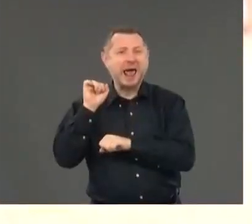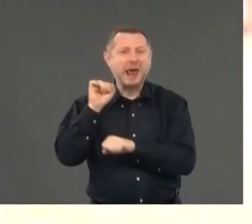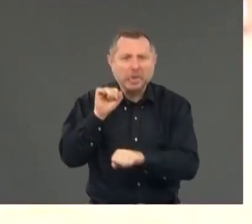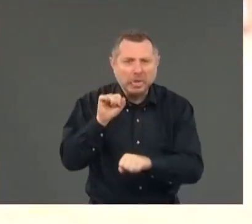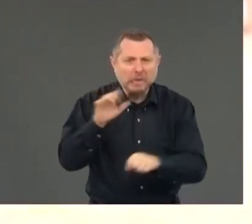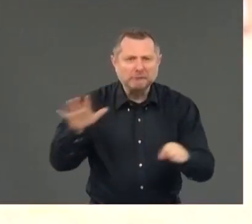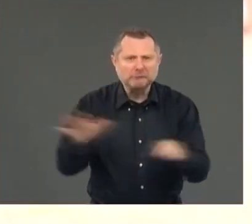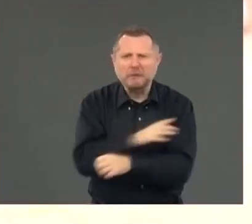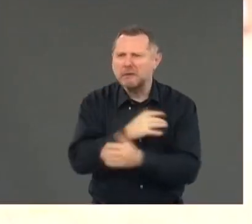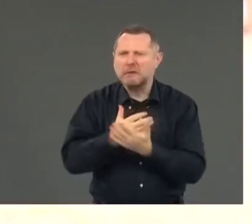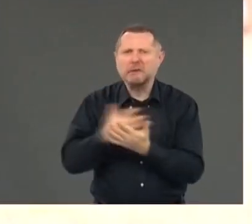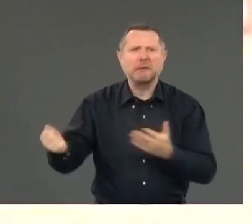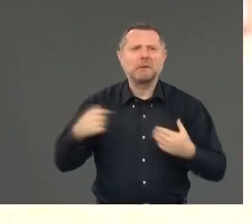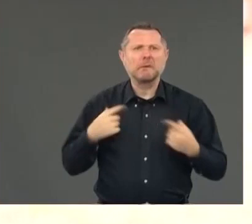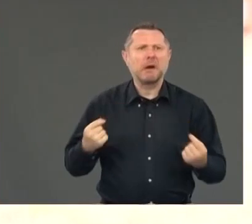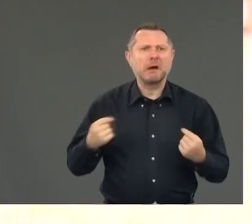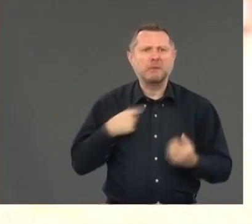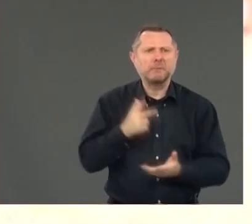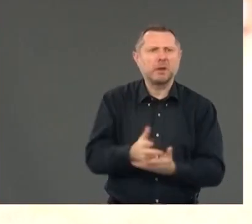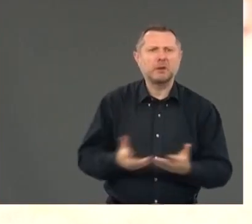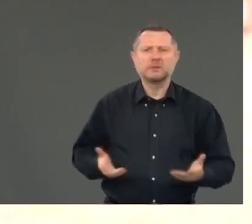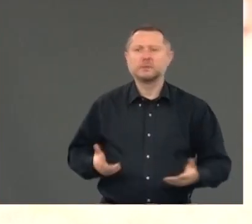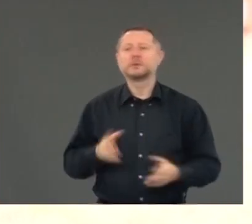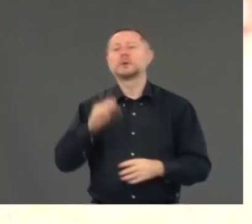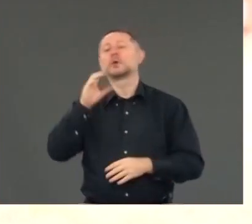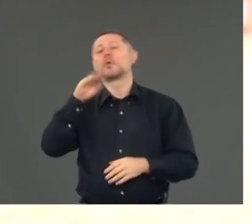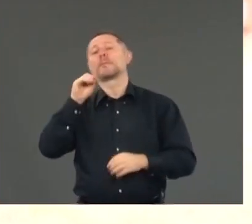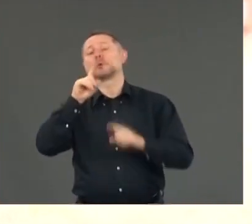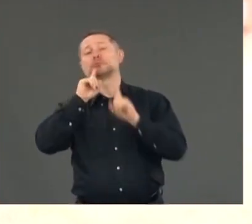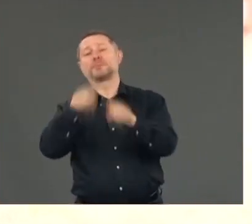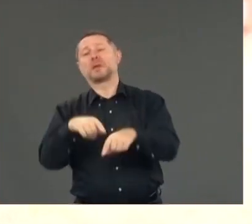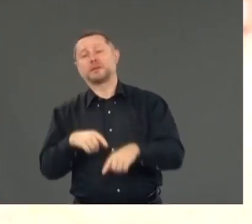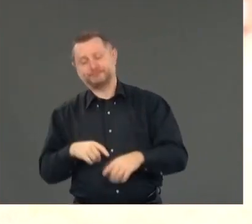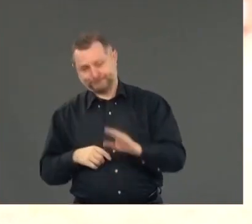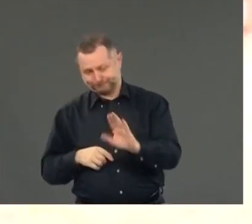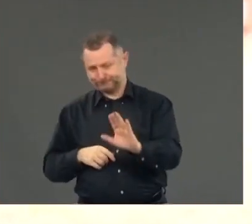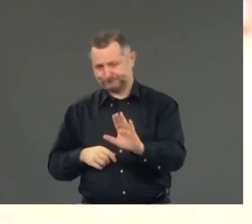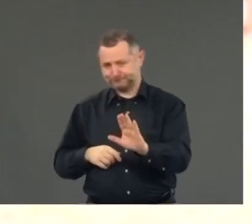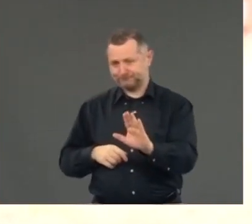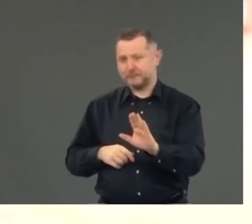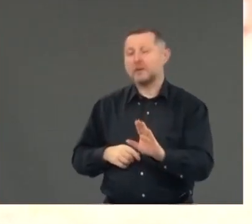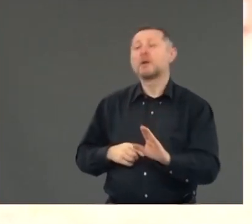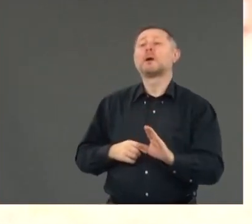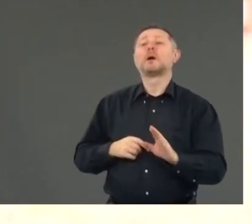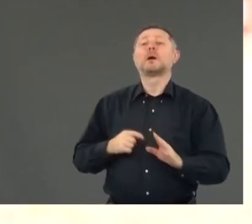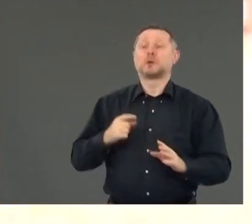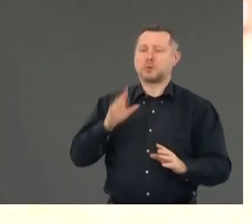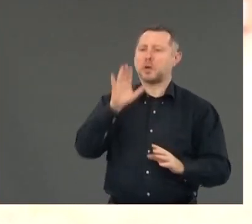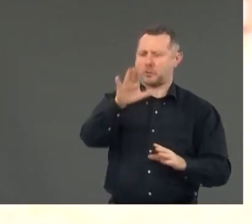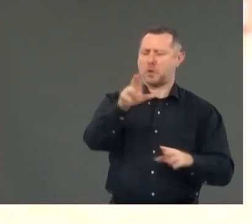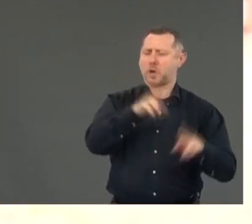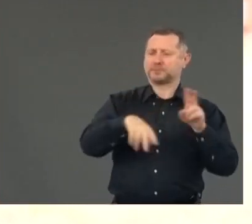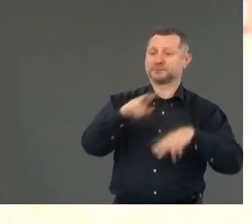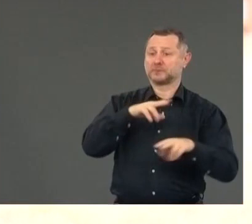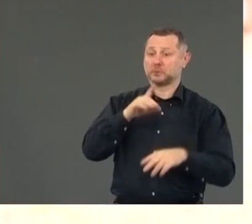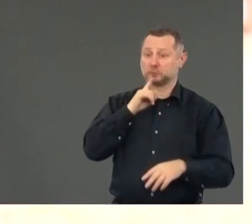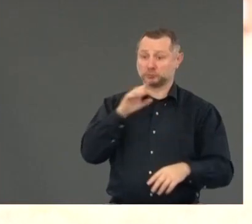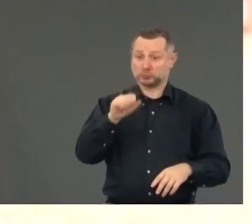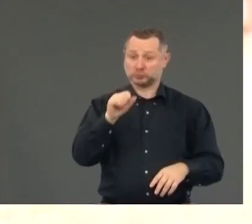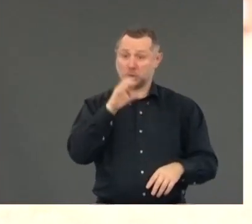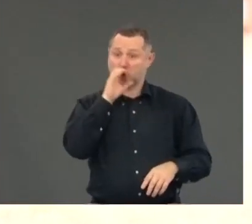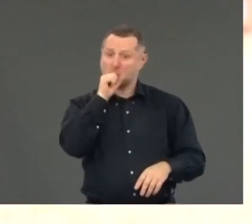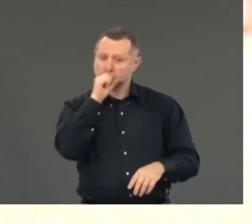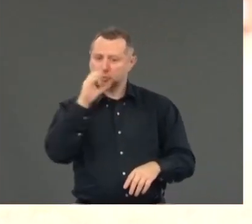their car full? Well, your observation should be technically correct. There should be orange cones in half the number